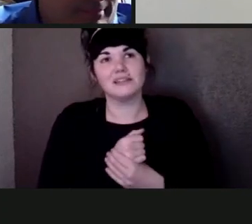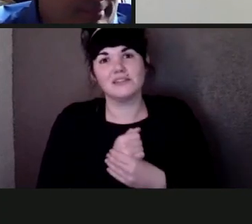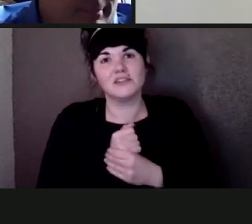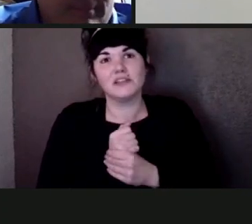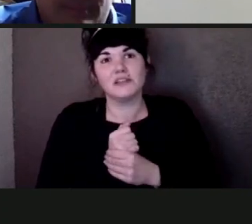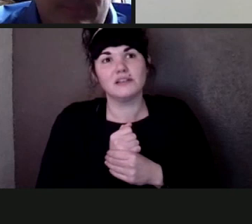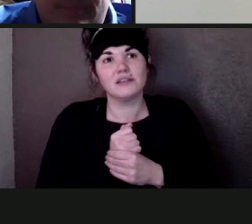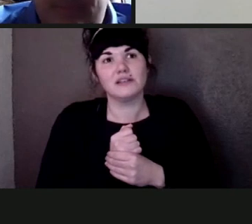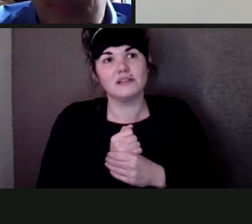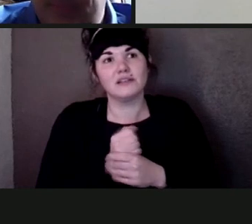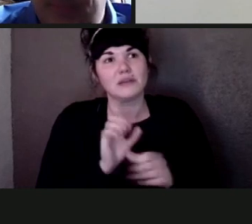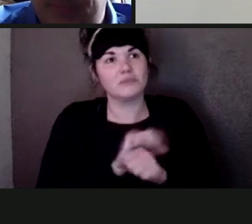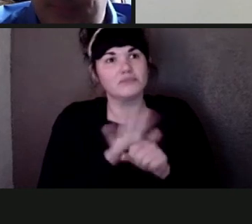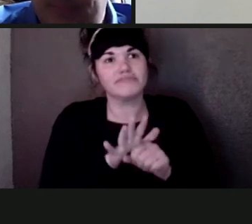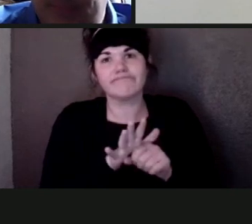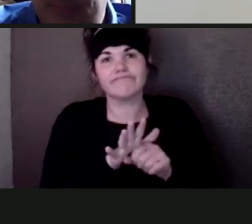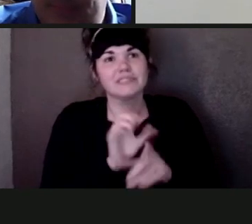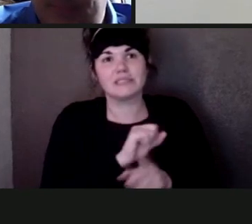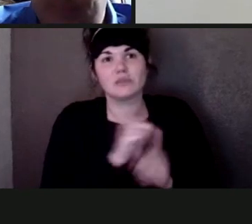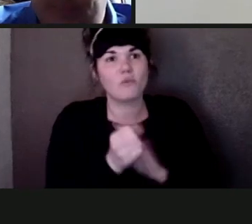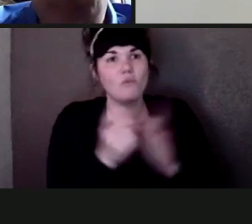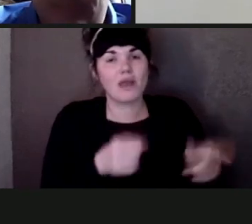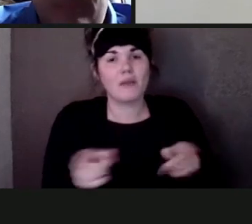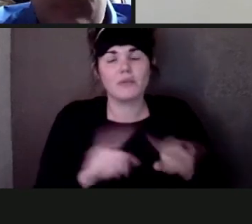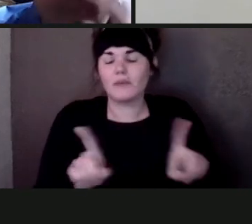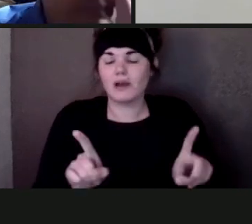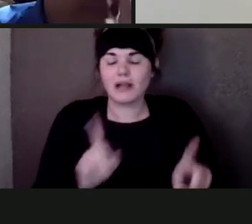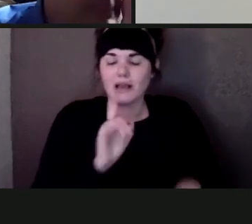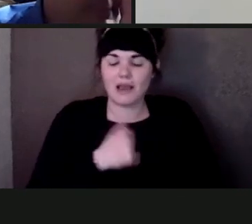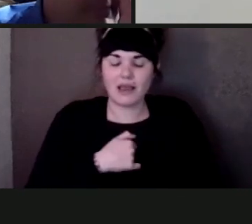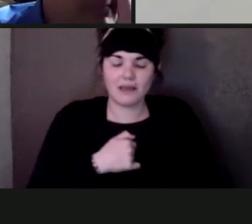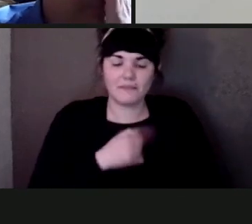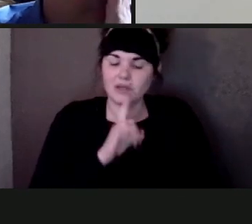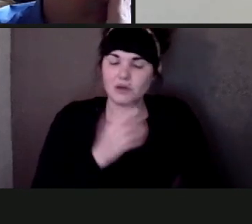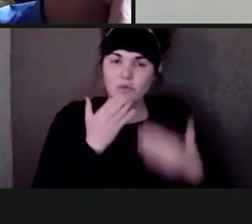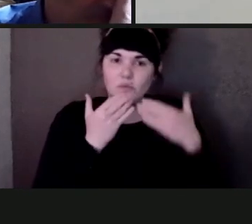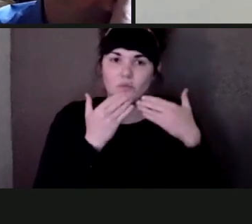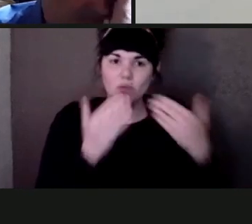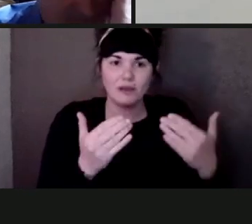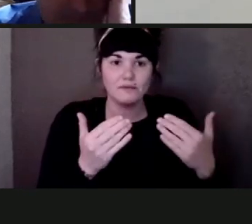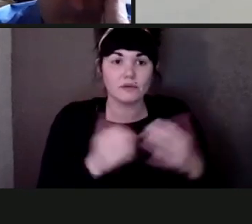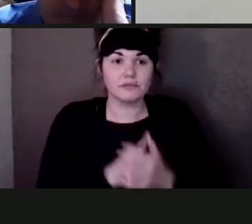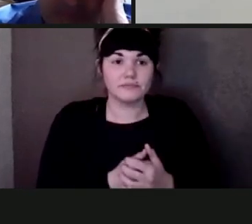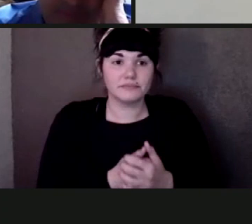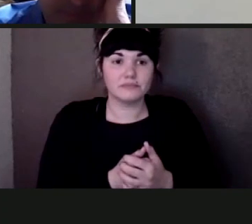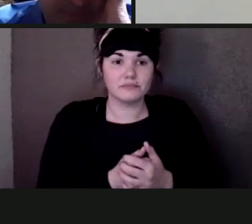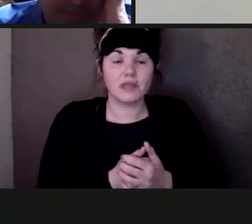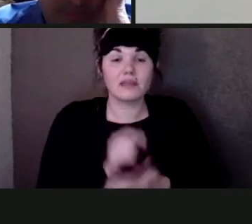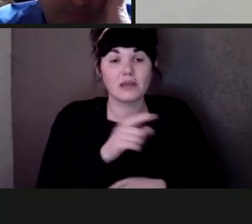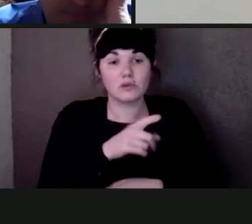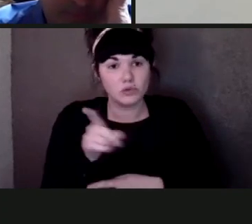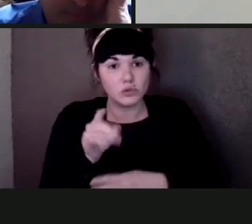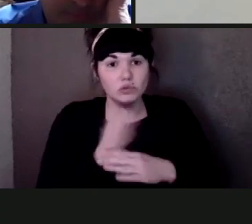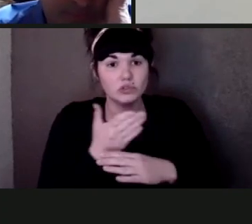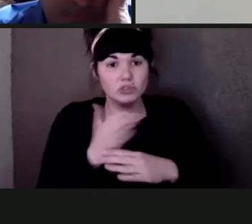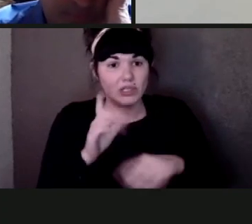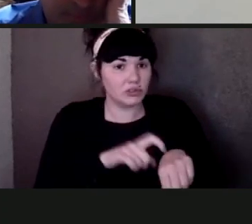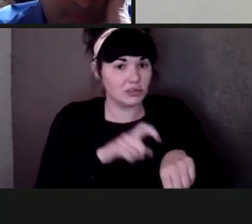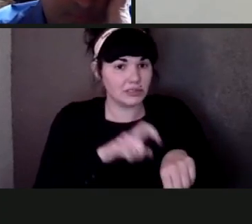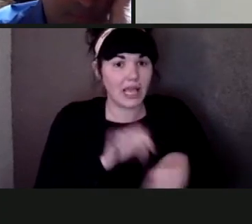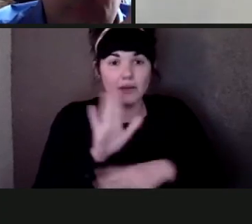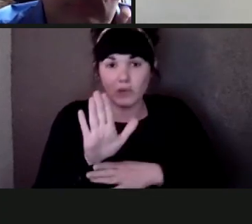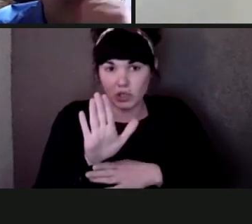Um, but I feel so grateful that, um, you all share your time and your expertise with us so